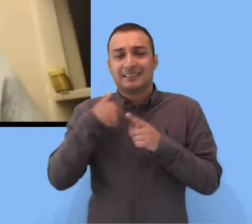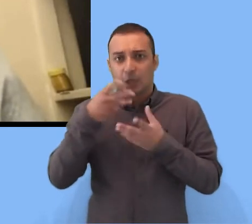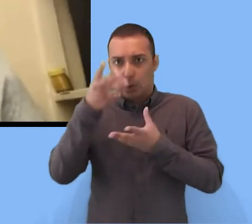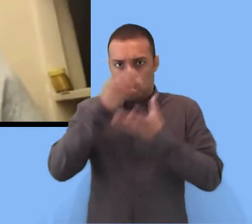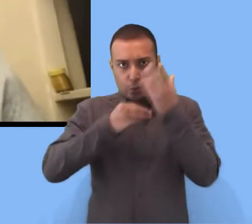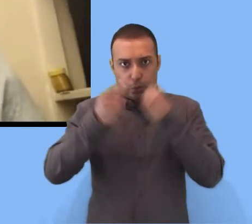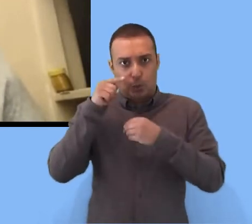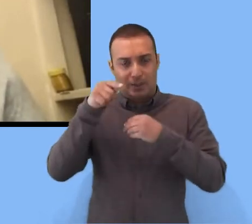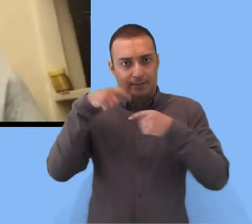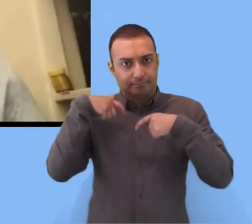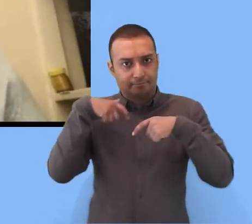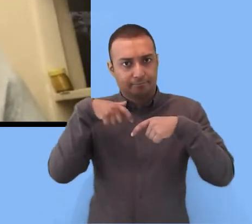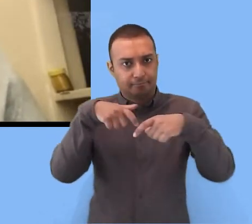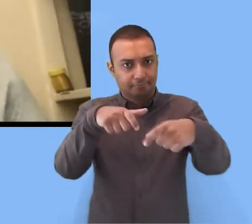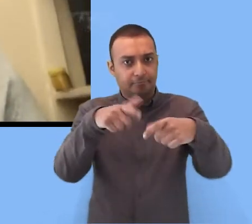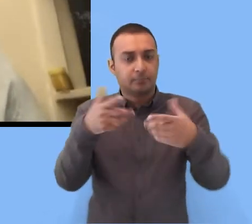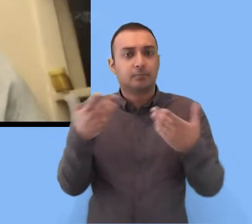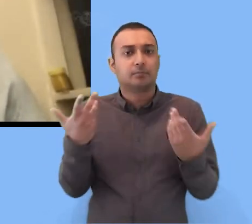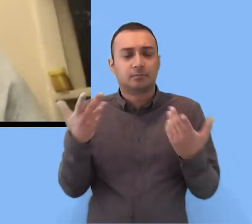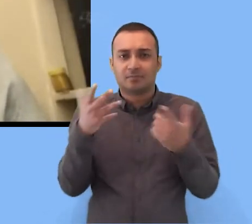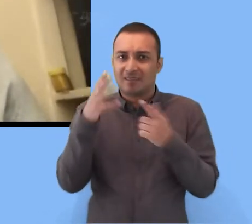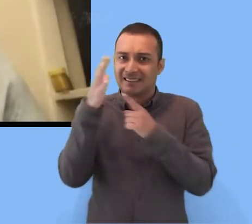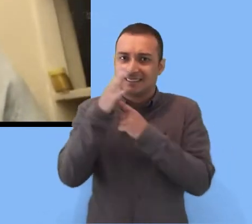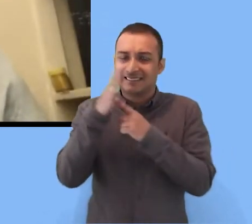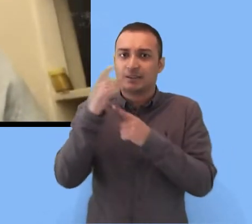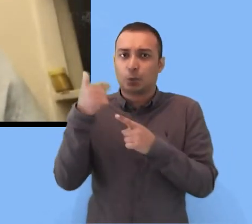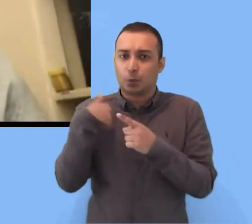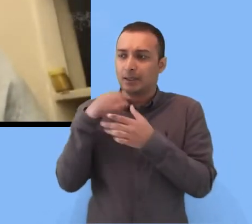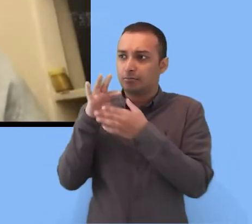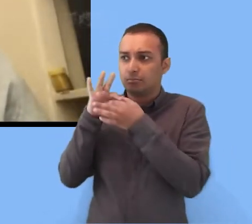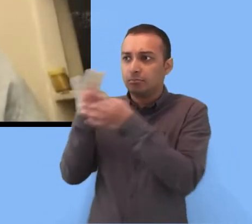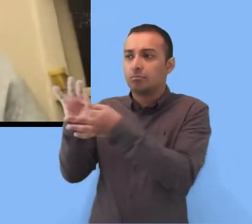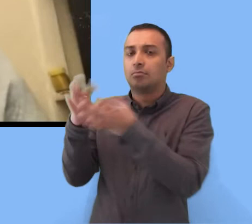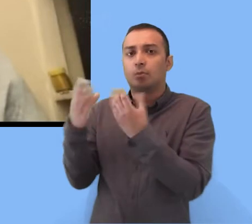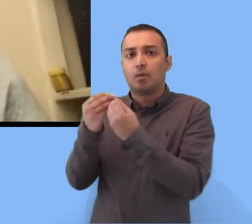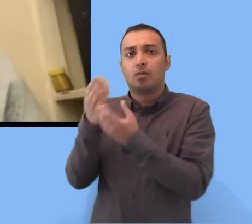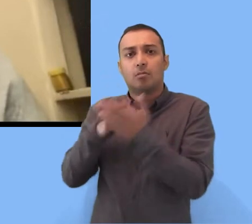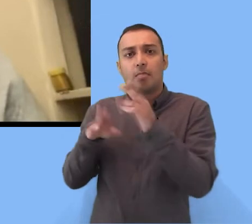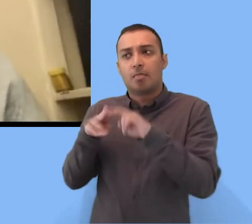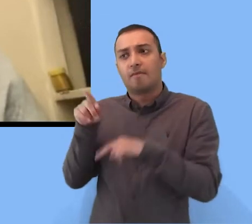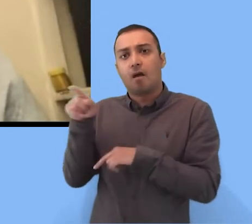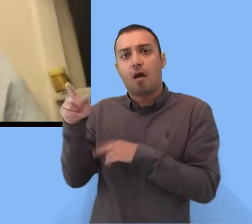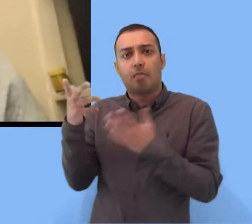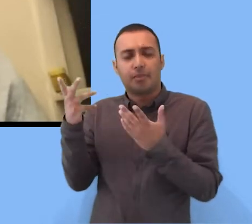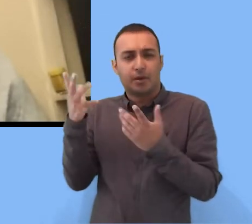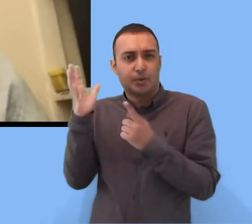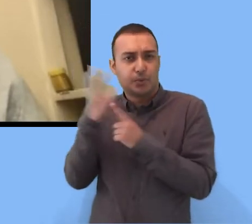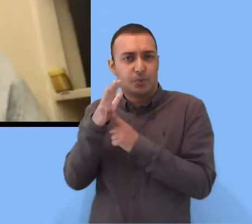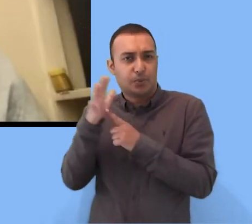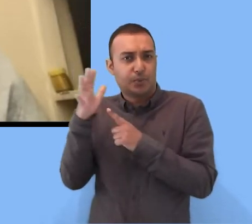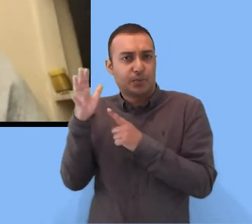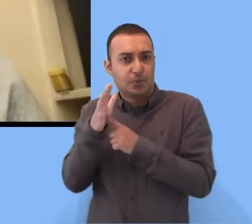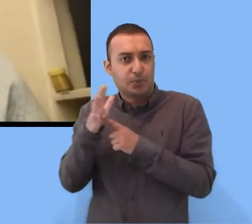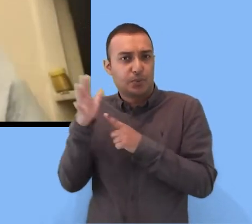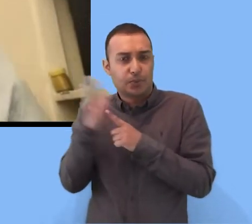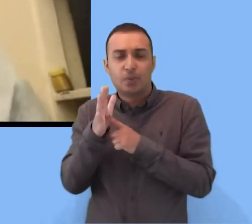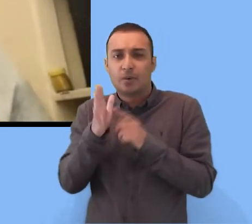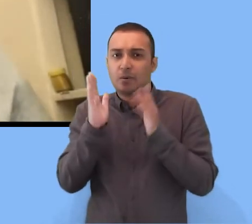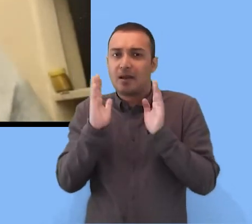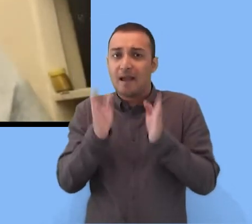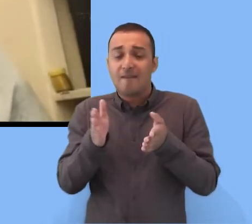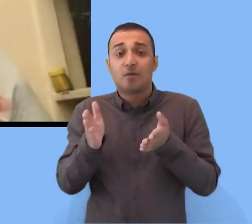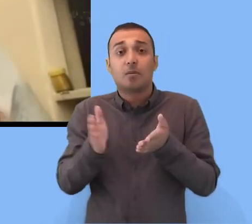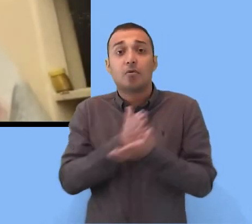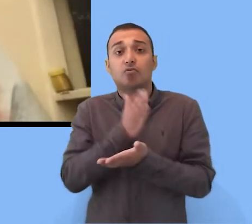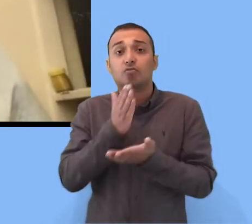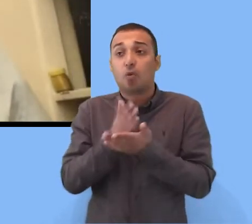and we engage with our parents, and we ensure that what's being done at home